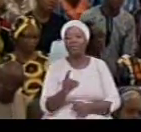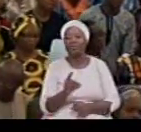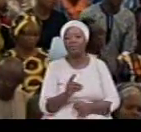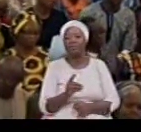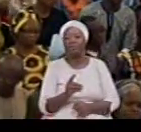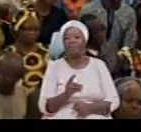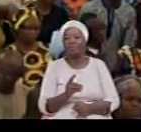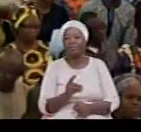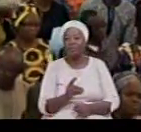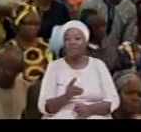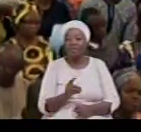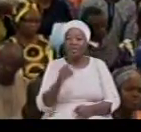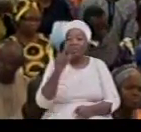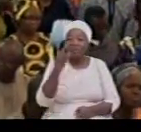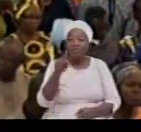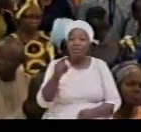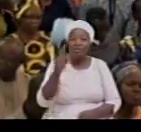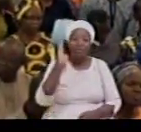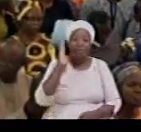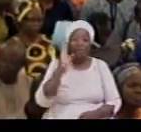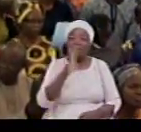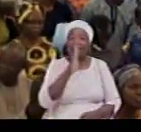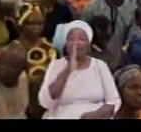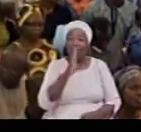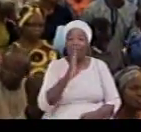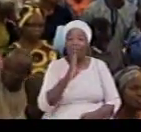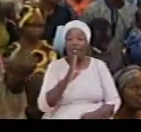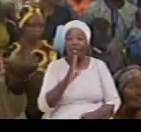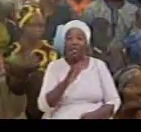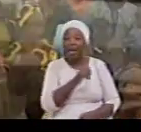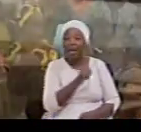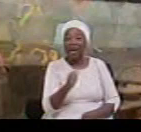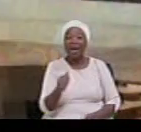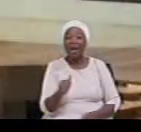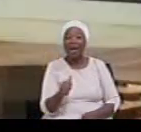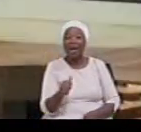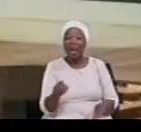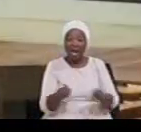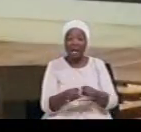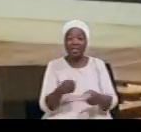You will be as saved as I am.